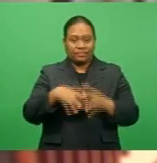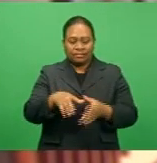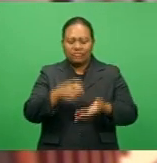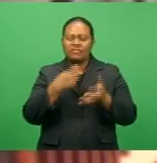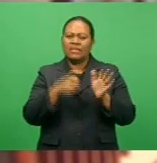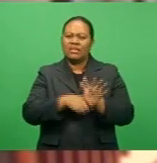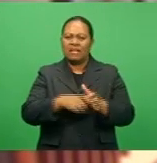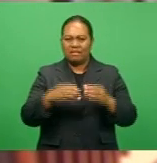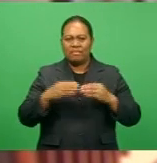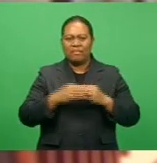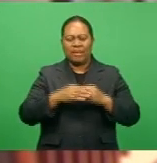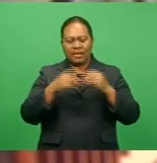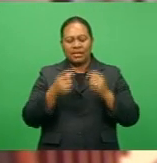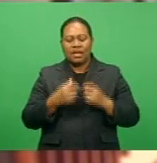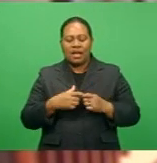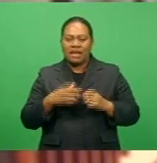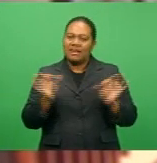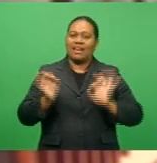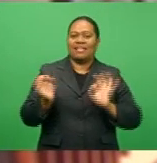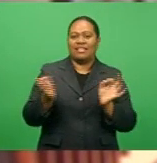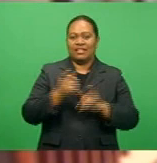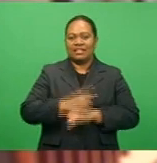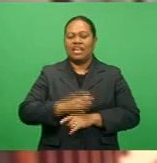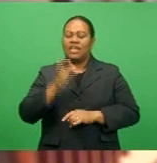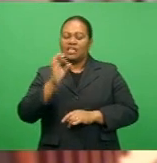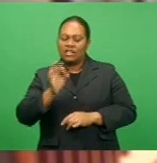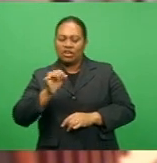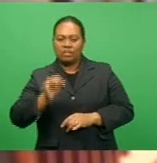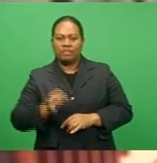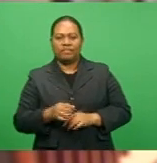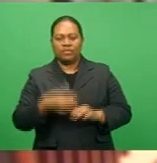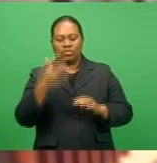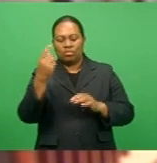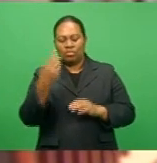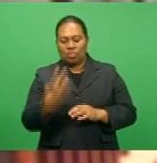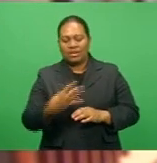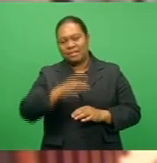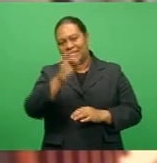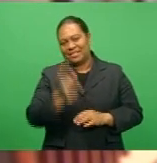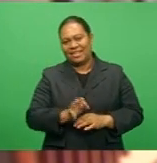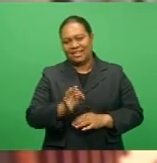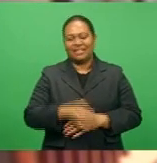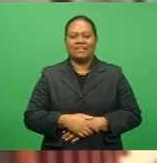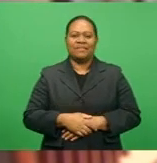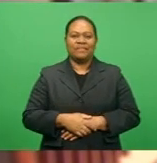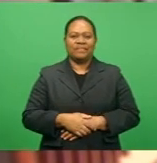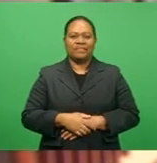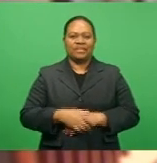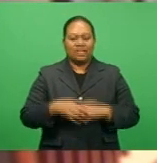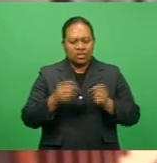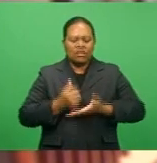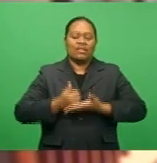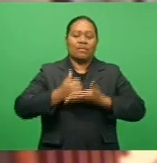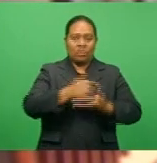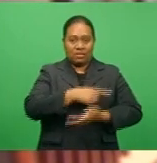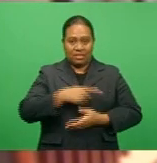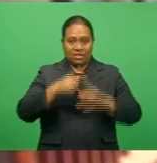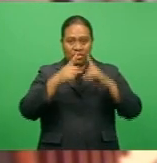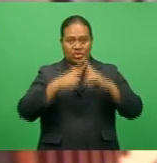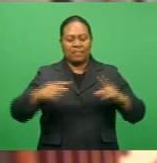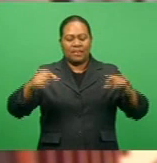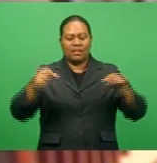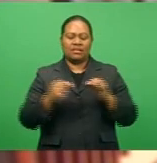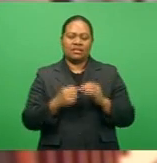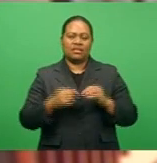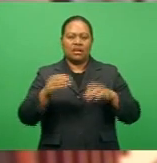its benchmark interest rates unchanged between 0 to 0.25%. A softer US dollar supported the Japanese yen, which was near